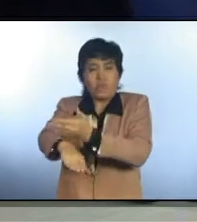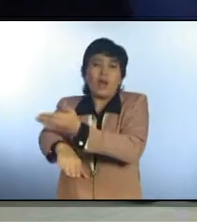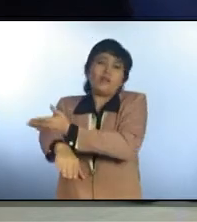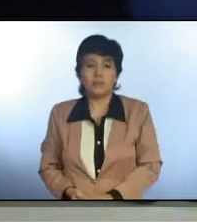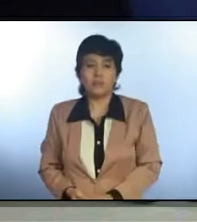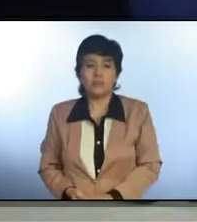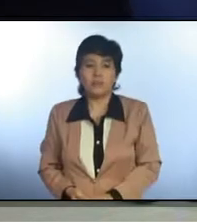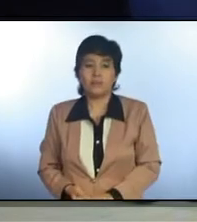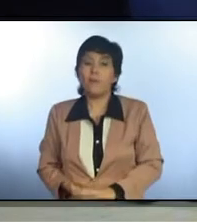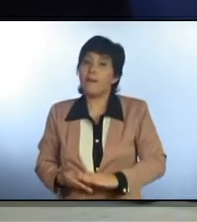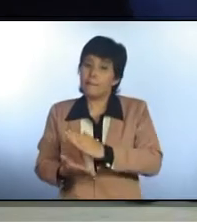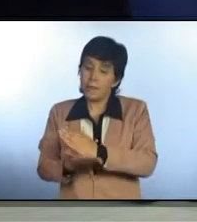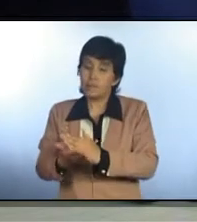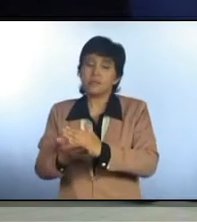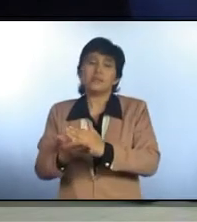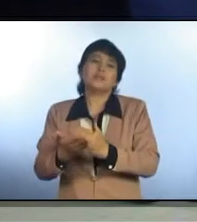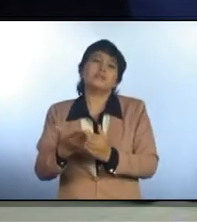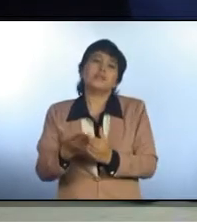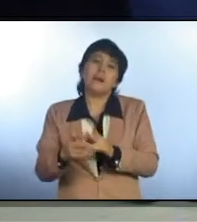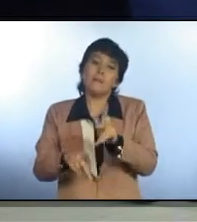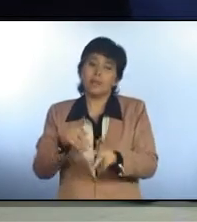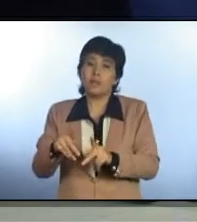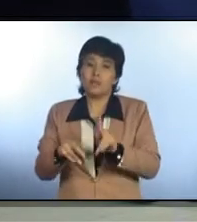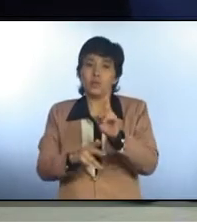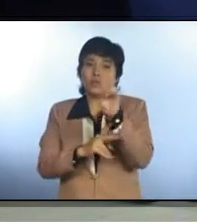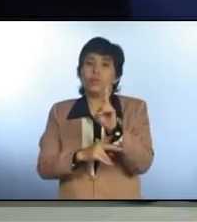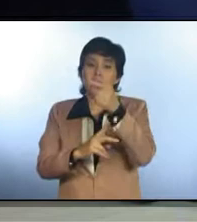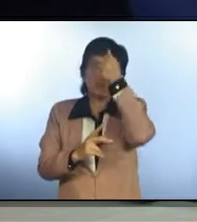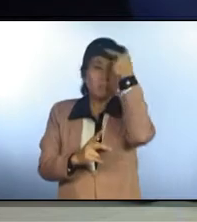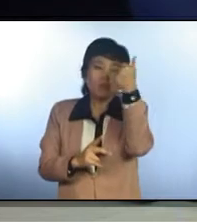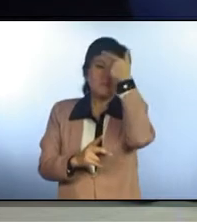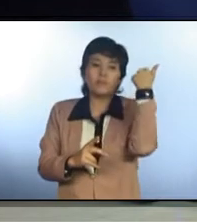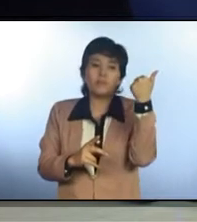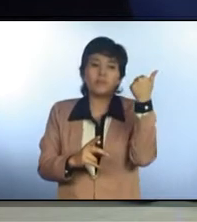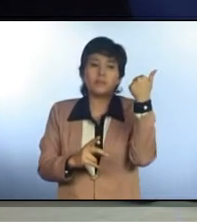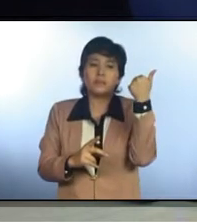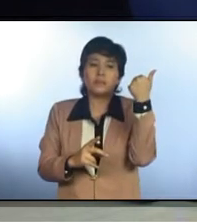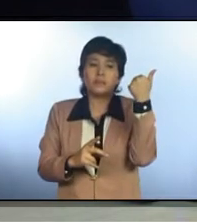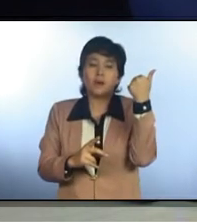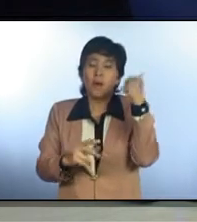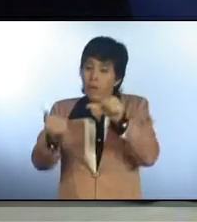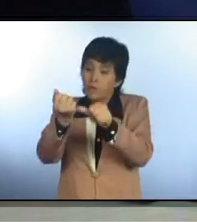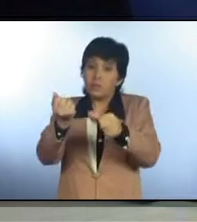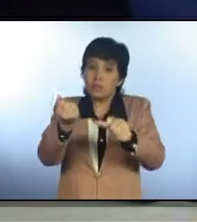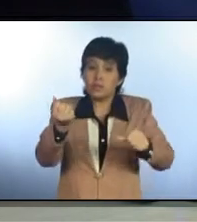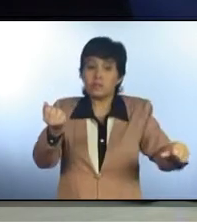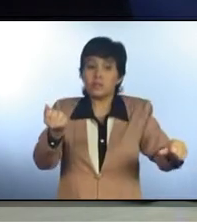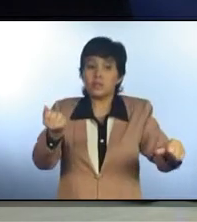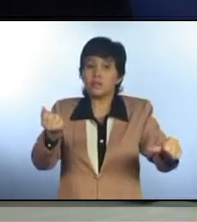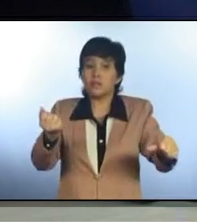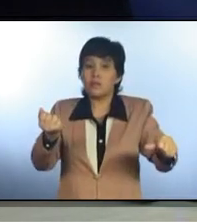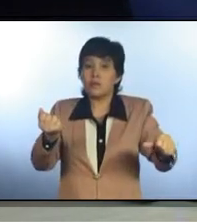product. But some people, they use a reason in terms of an advertisement done